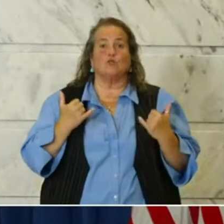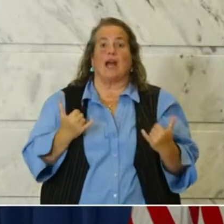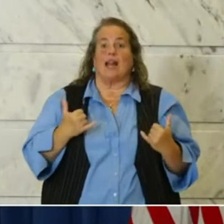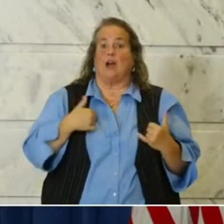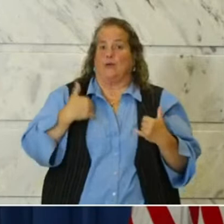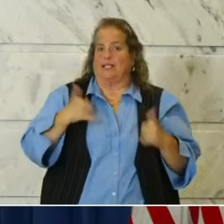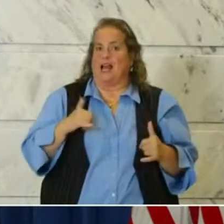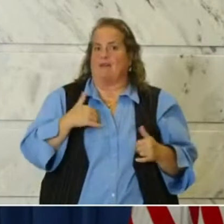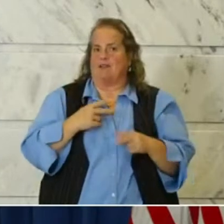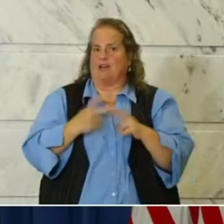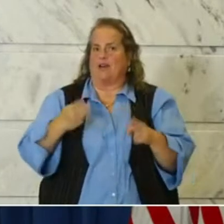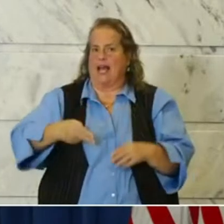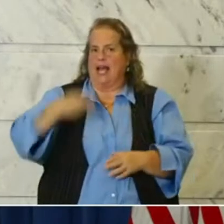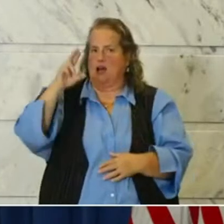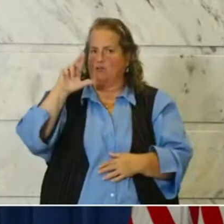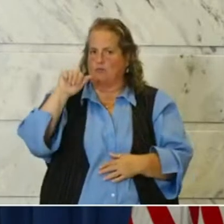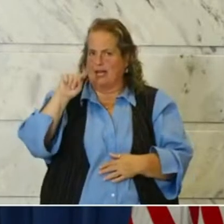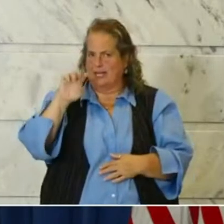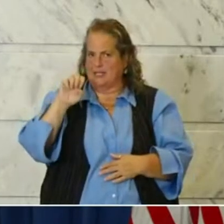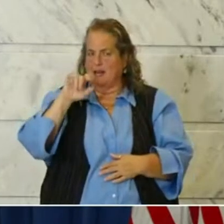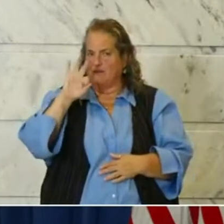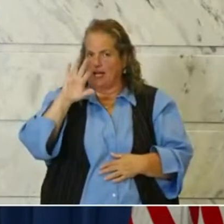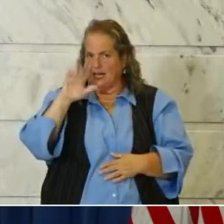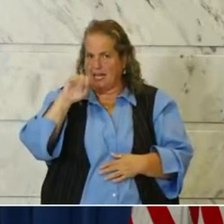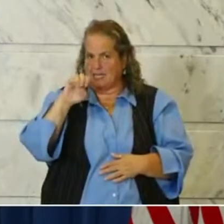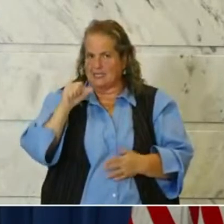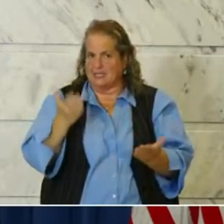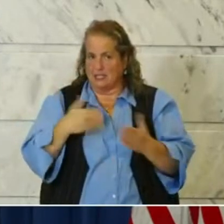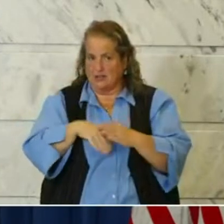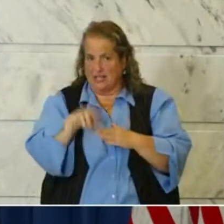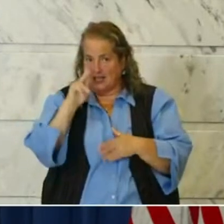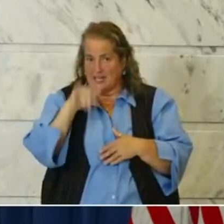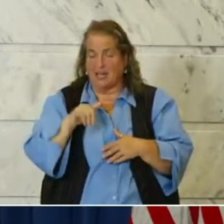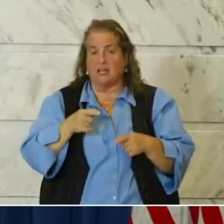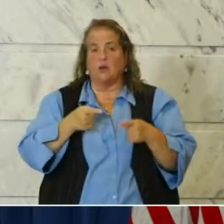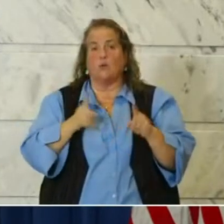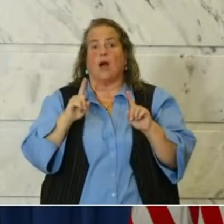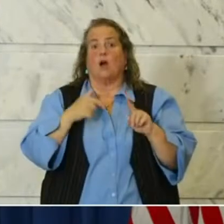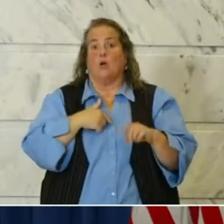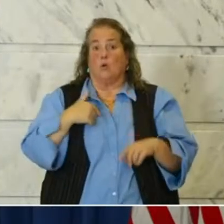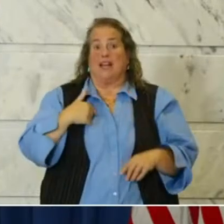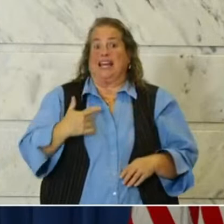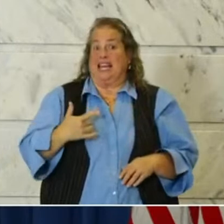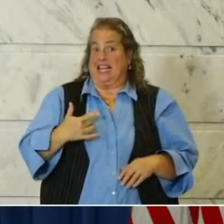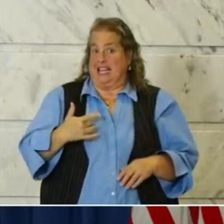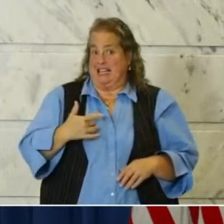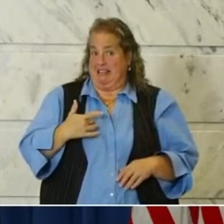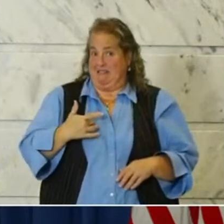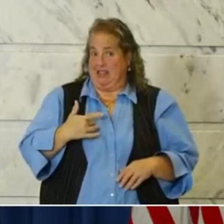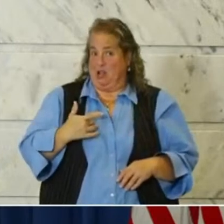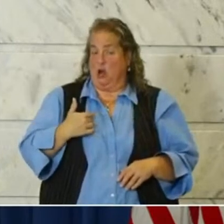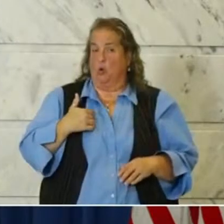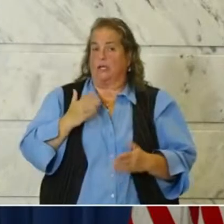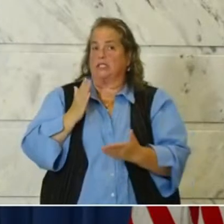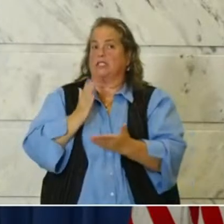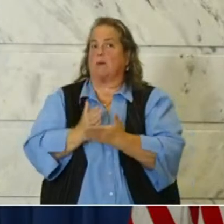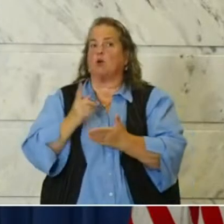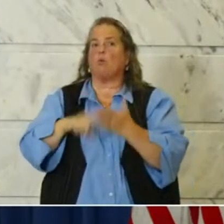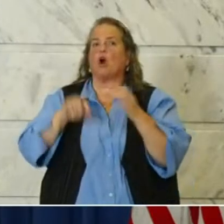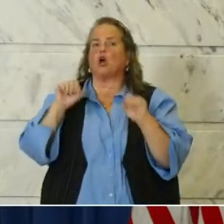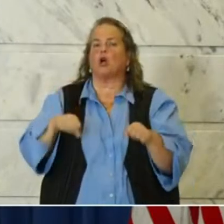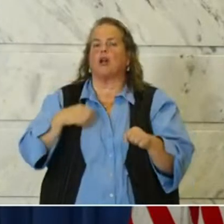still have a very high rate of cases in Kentucky. While we believe we have stopped what could have been a very